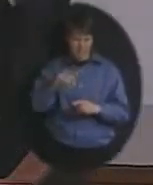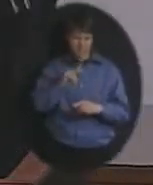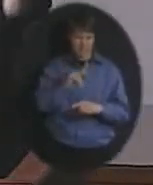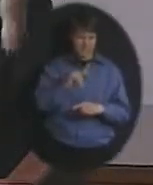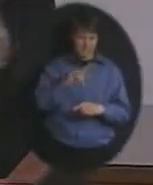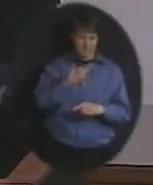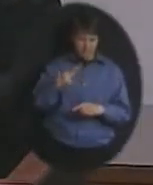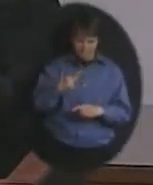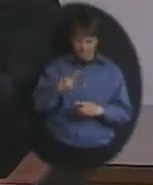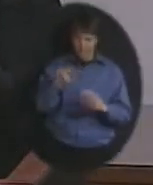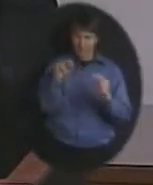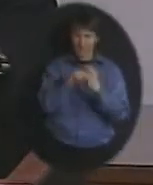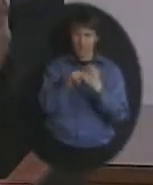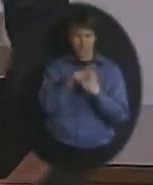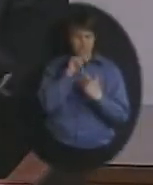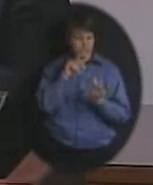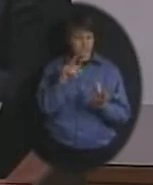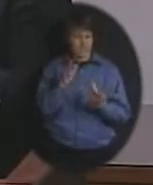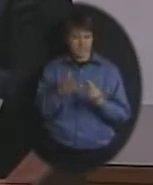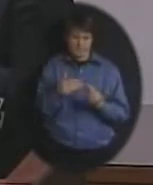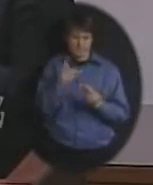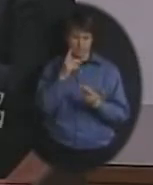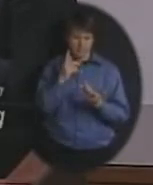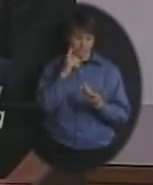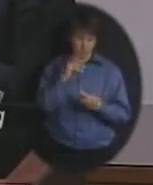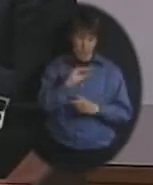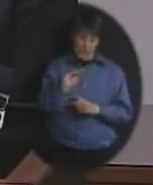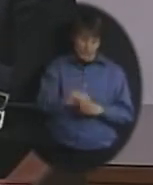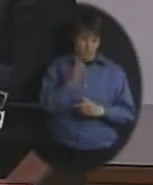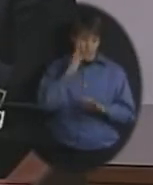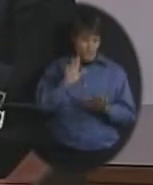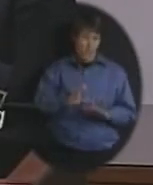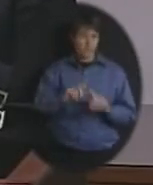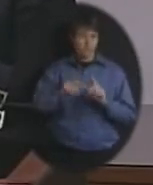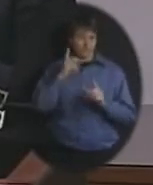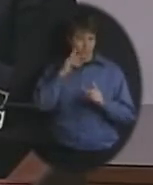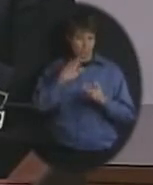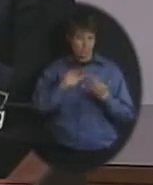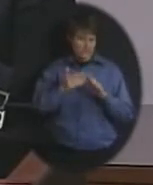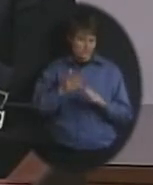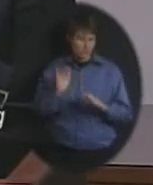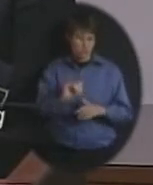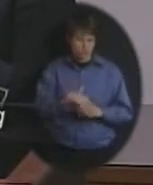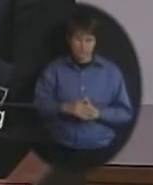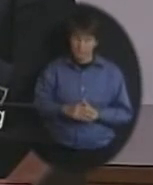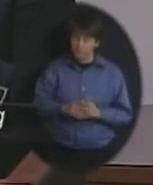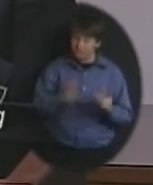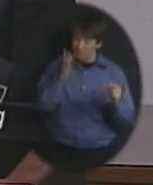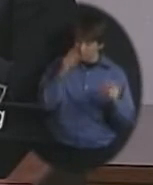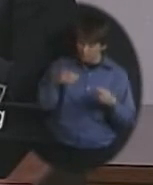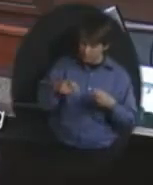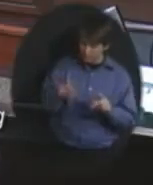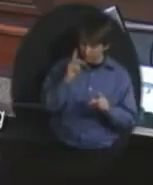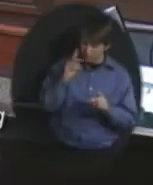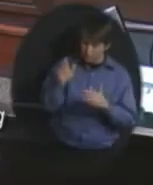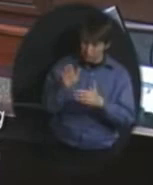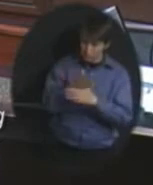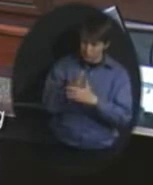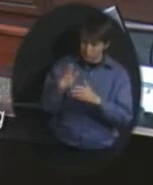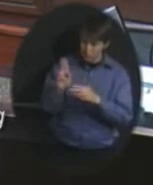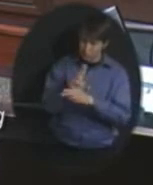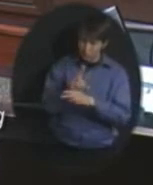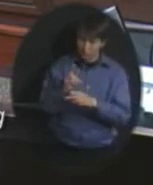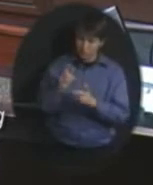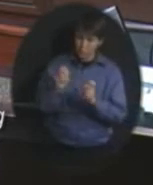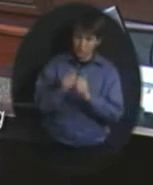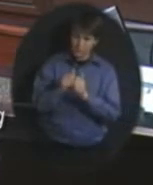in folks. And, certainly for Olathe, but the metropolitan area for sure. Is there an opportunity for shared use